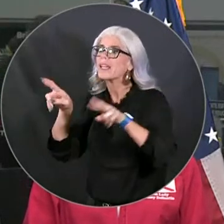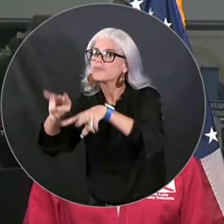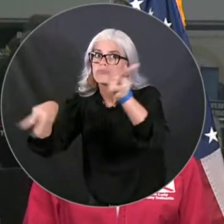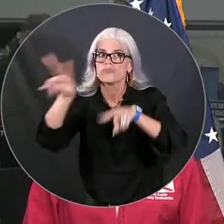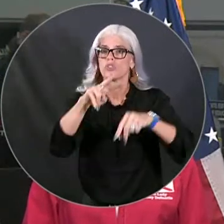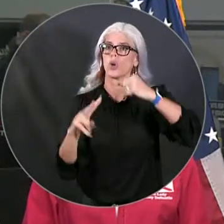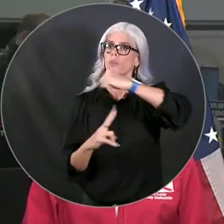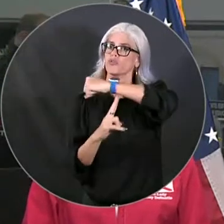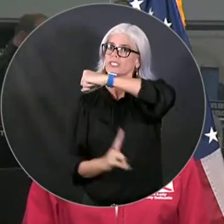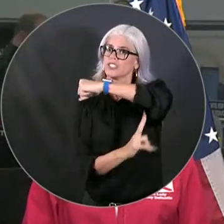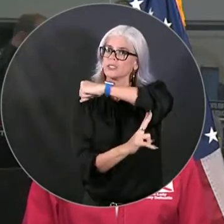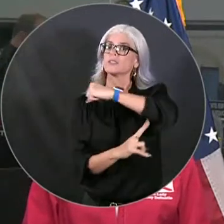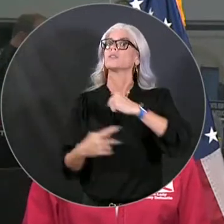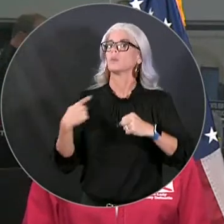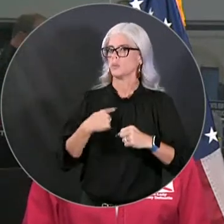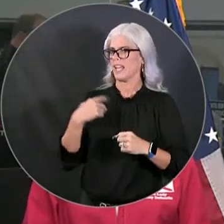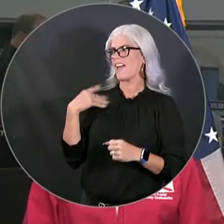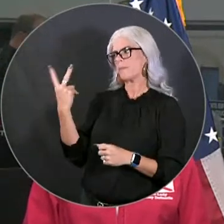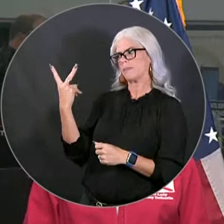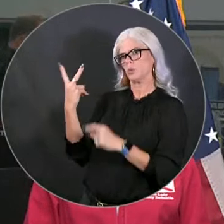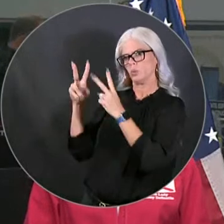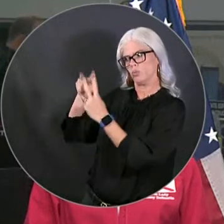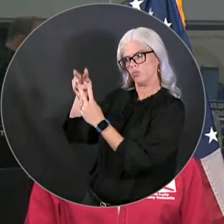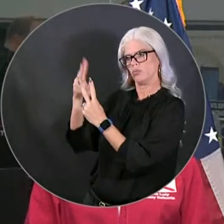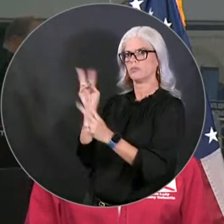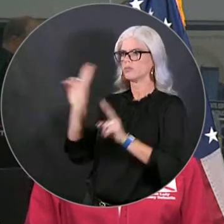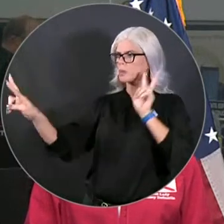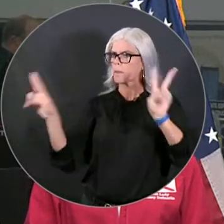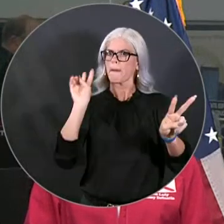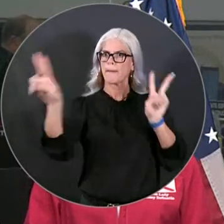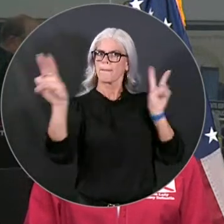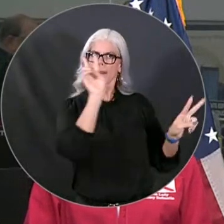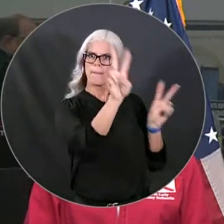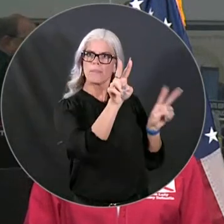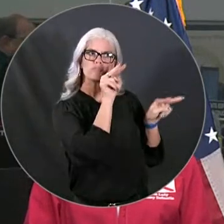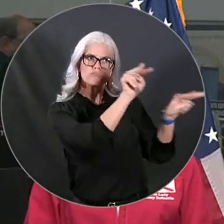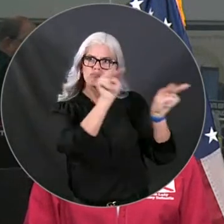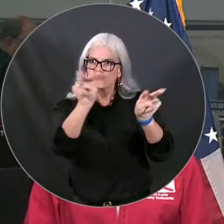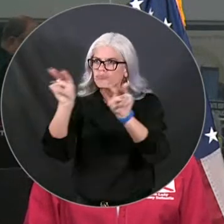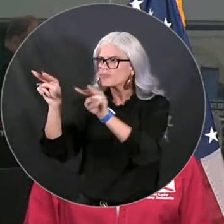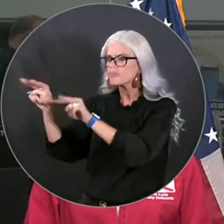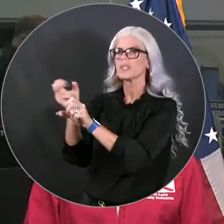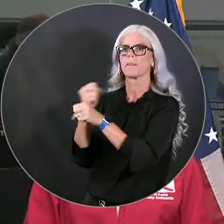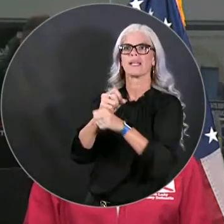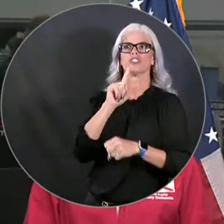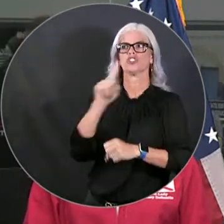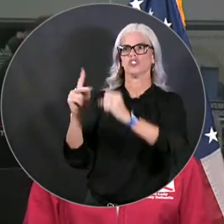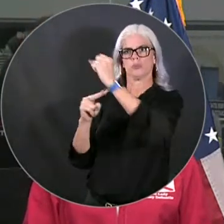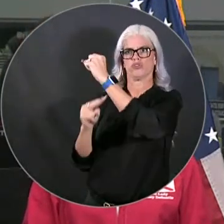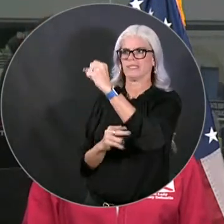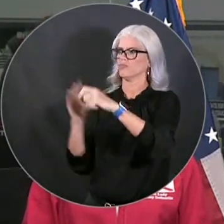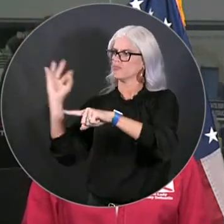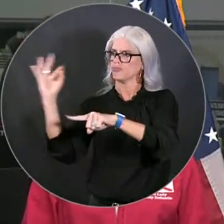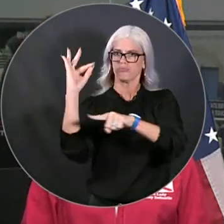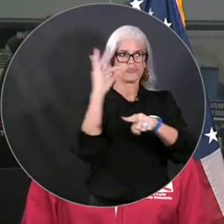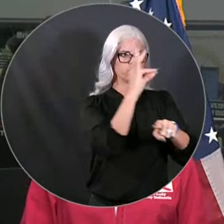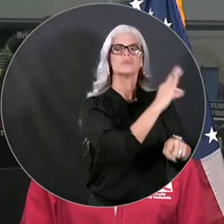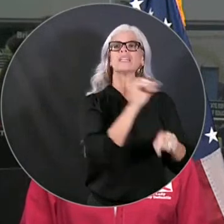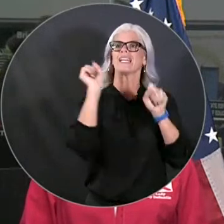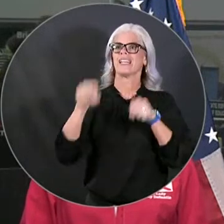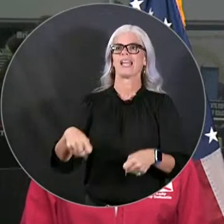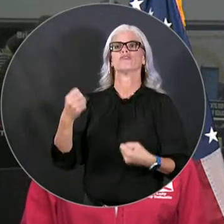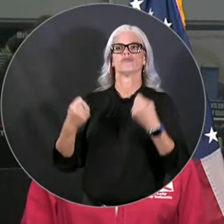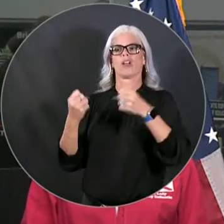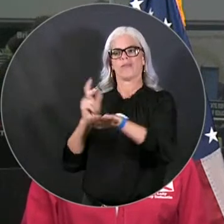2. As they assess the damage and they can ensure safety, then bridges can be safely reopened. Now, of course, we do have reports